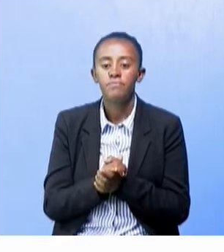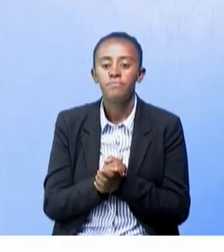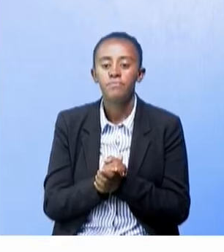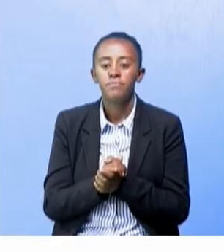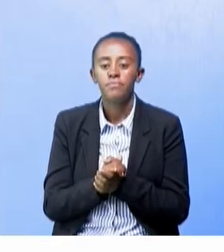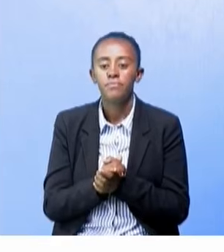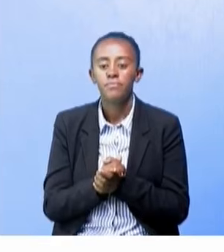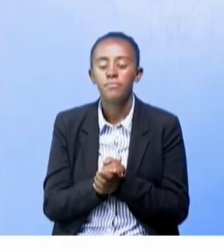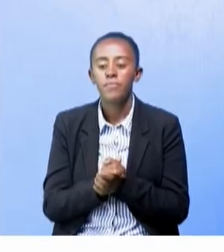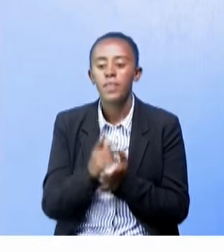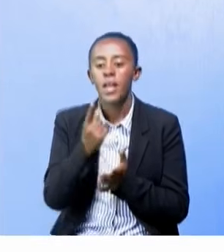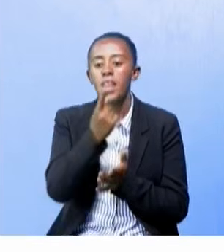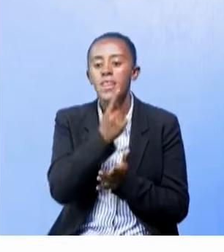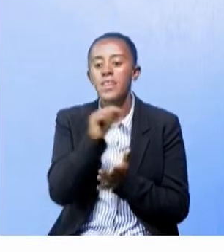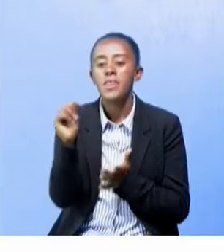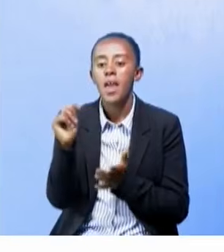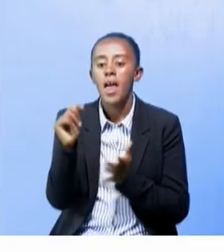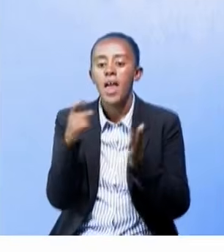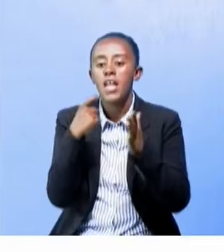the result